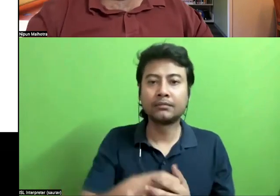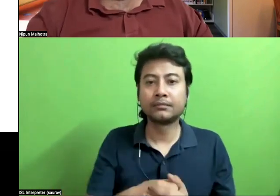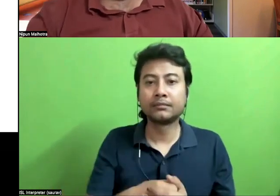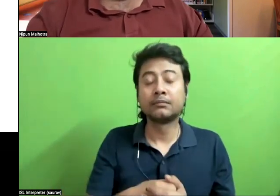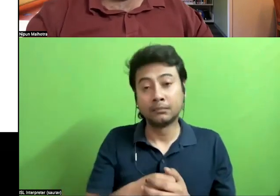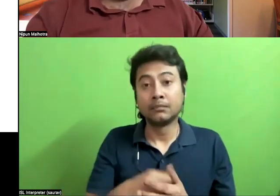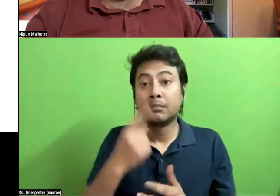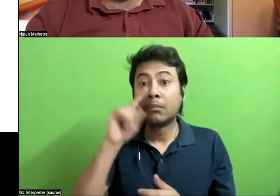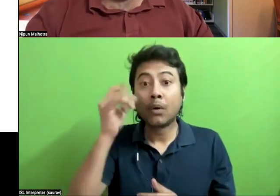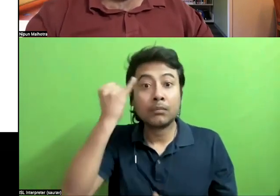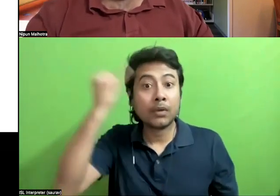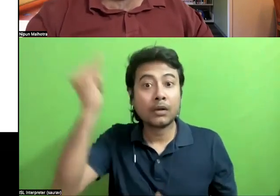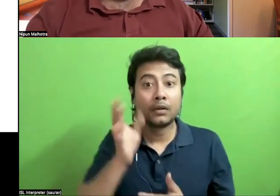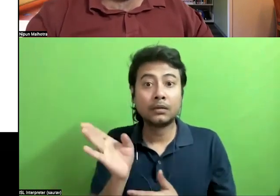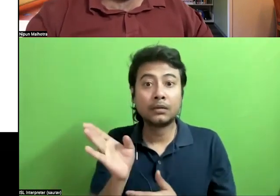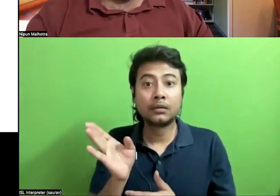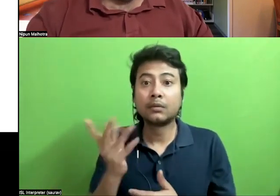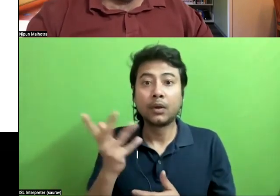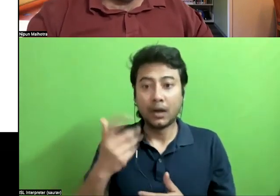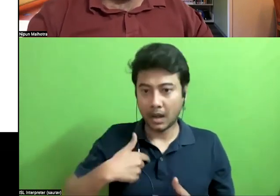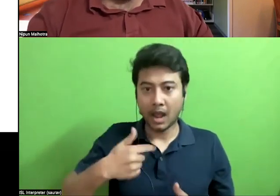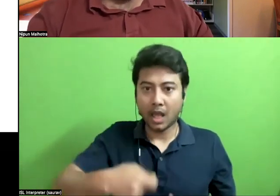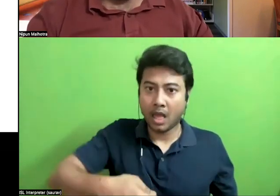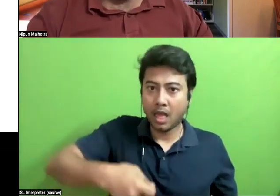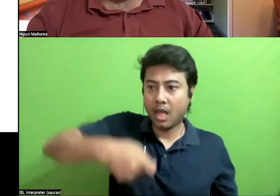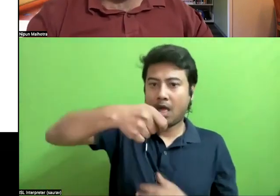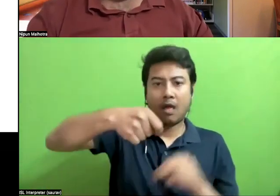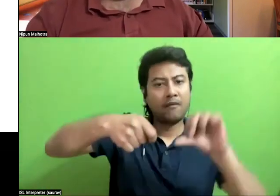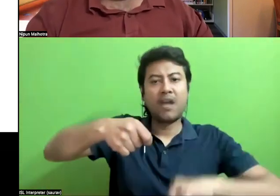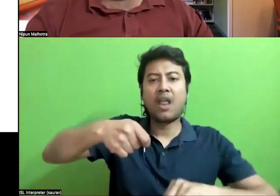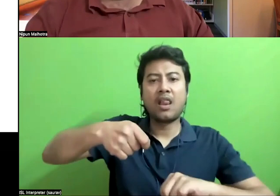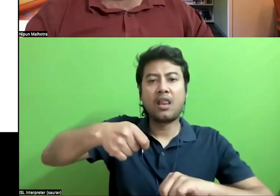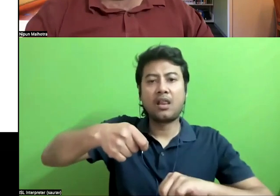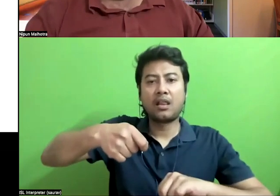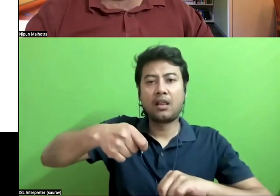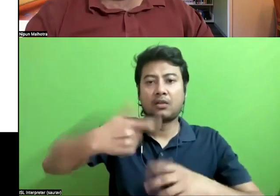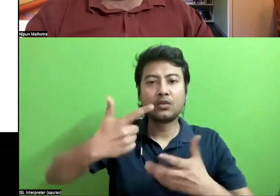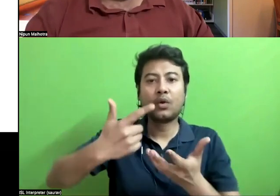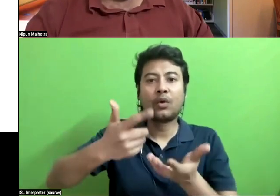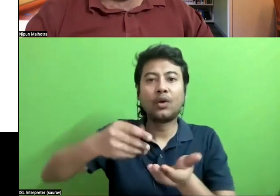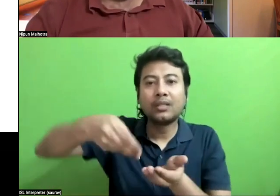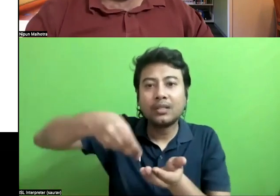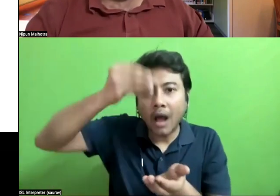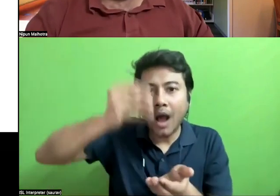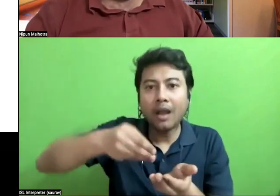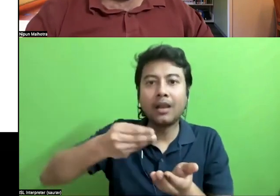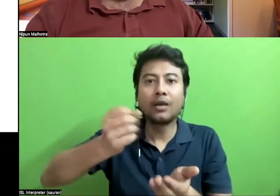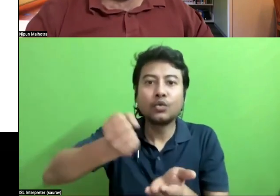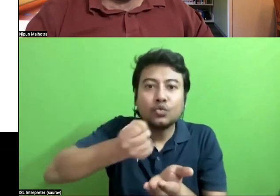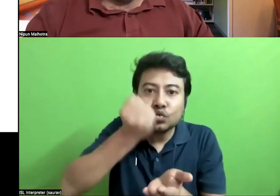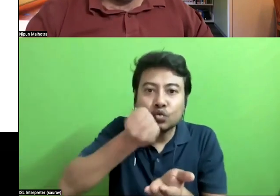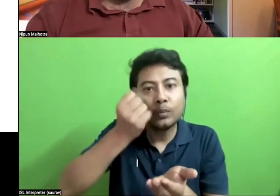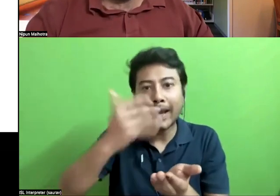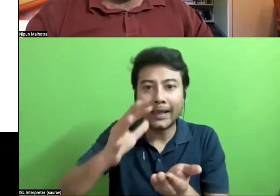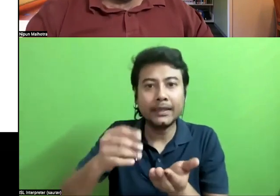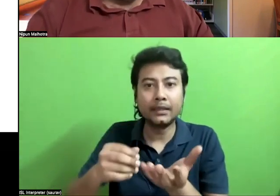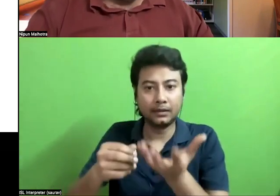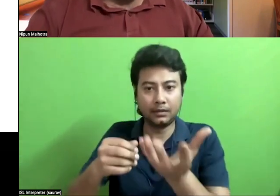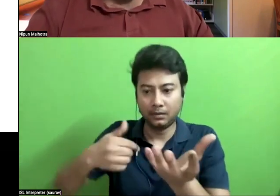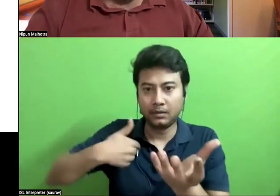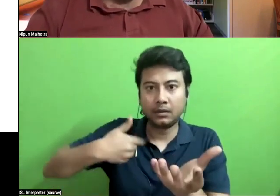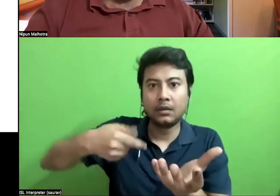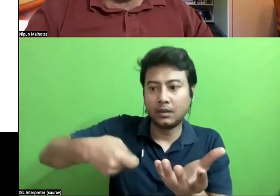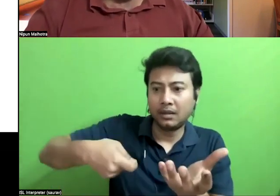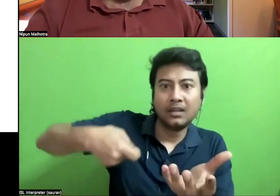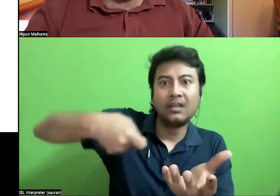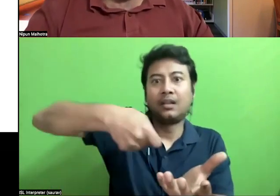against gravity. So how will I have a soup or a spoon of dal or something? So for example, if there's dal on a bowl and I cannot